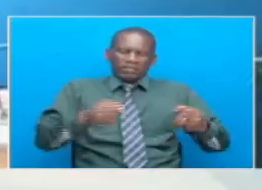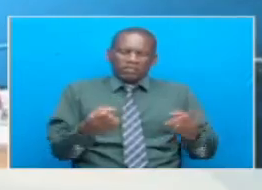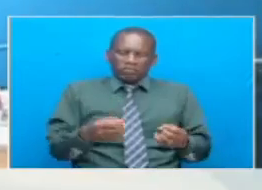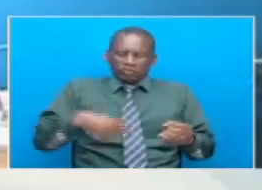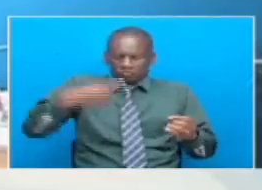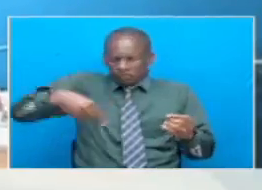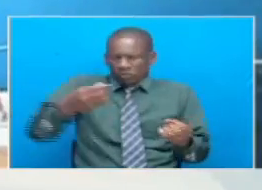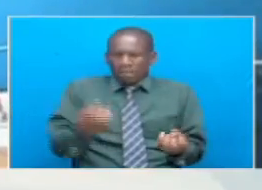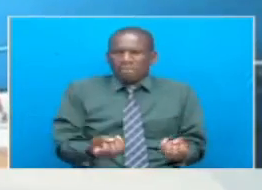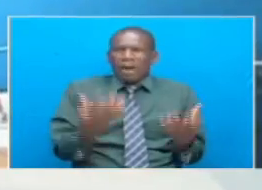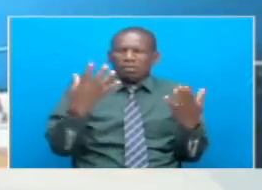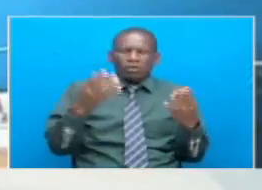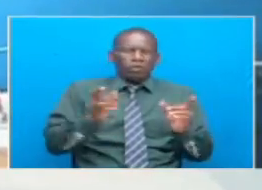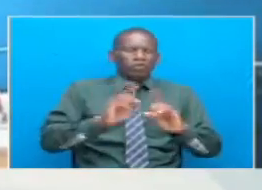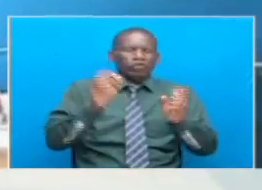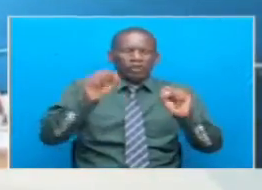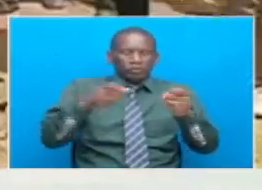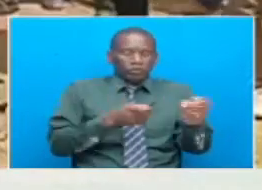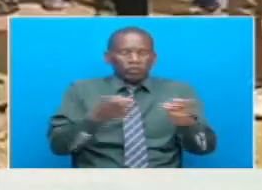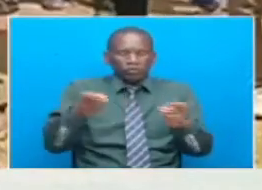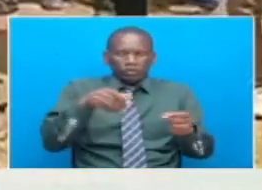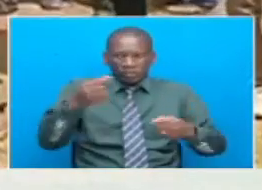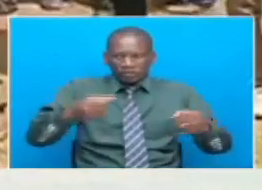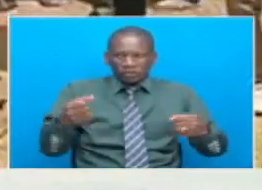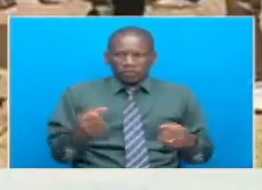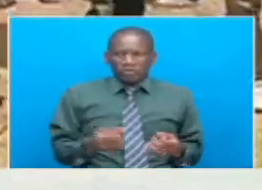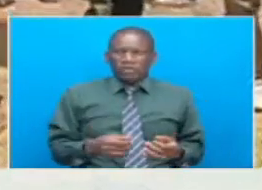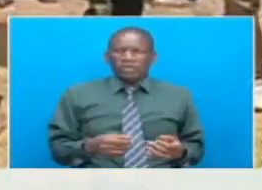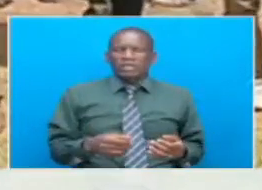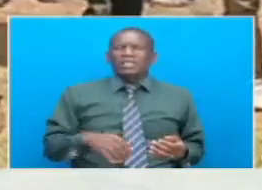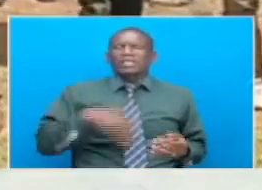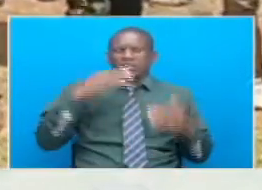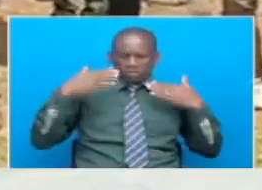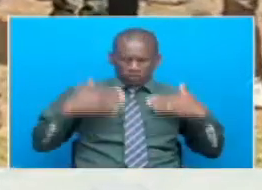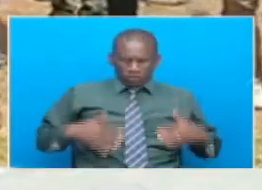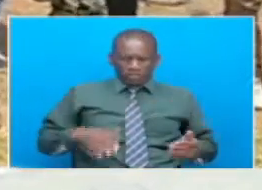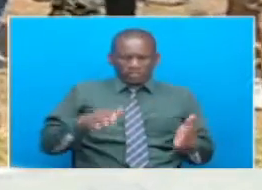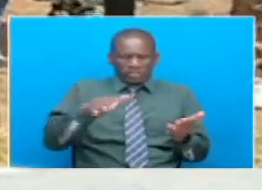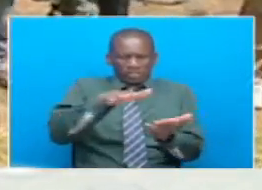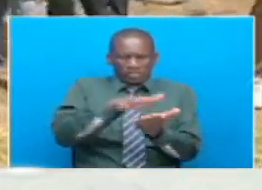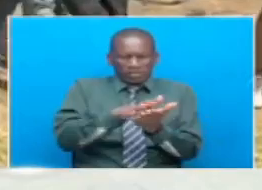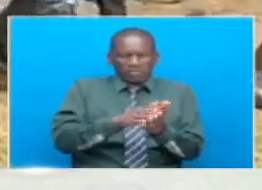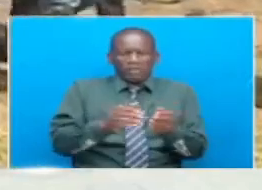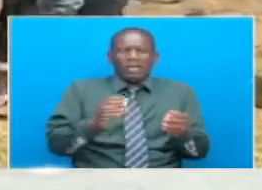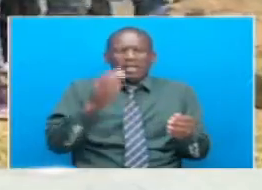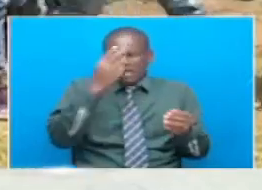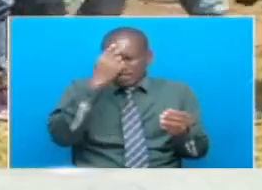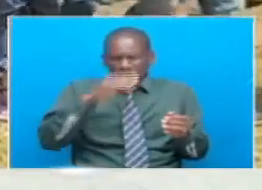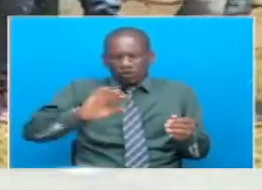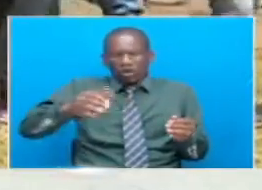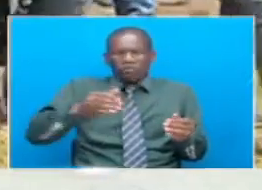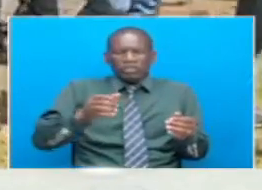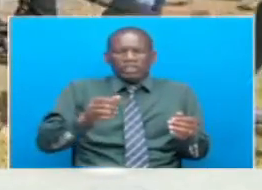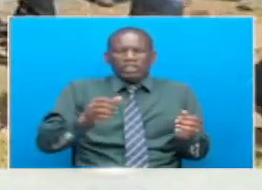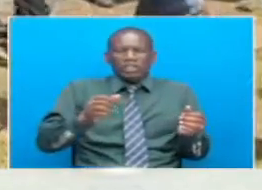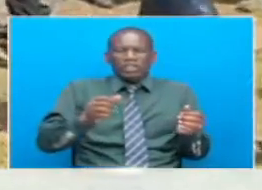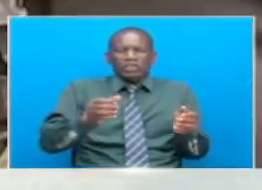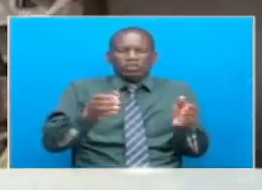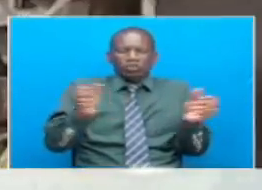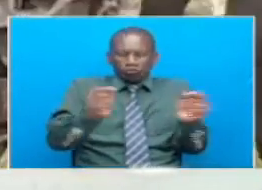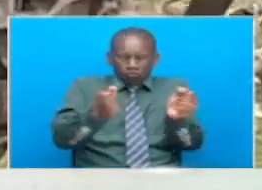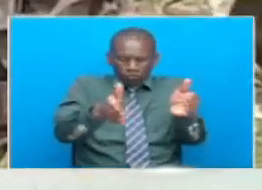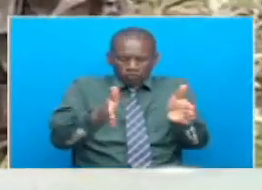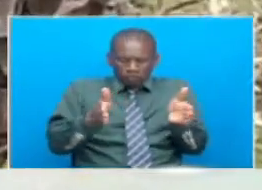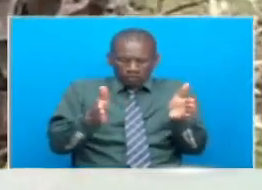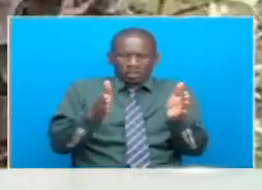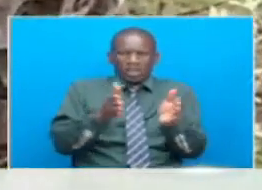tairi hakuweza kudhibiti lile gari. Remains of the deceased are preserved at the Narok County Referral Hospital mortuary,